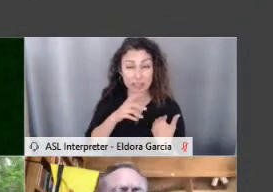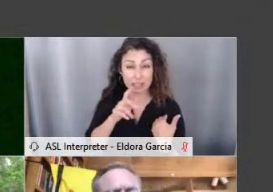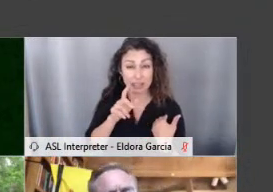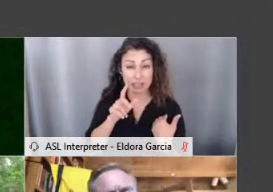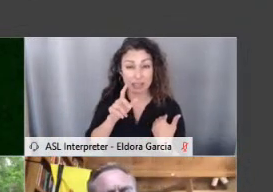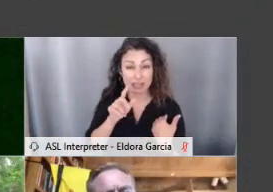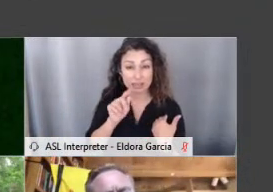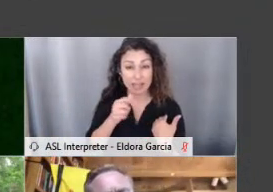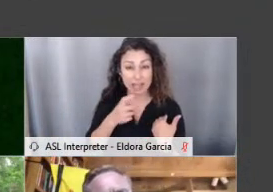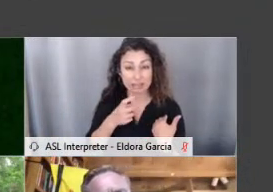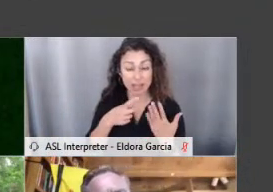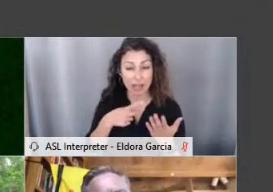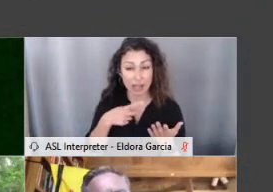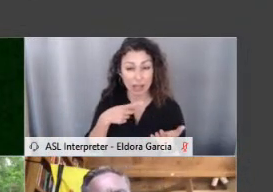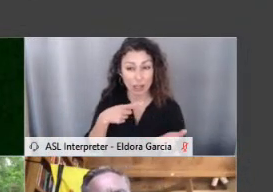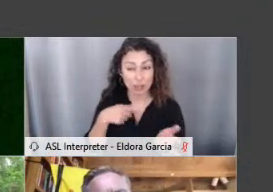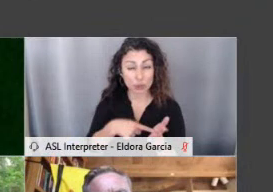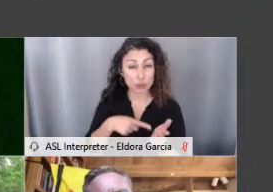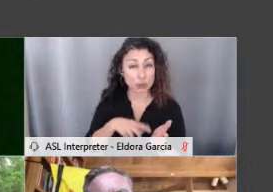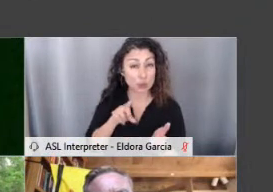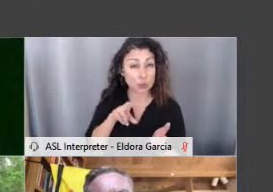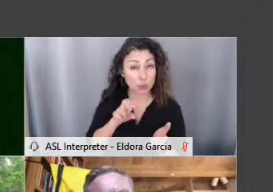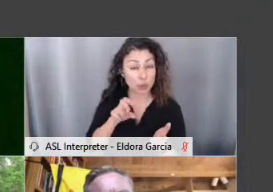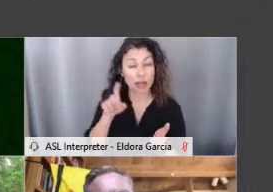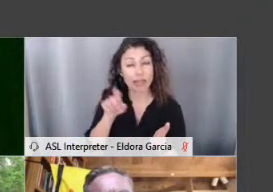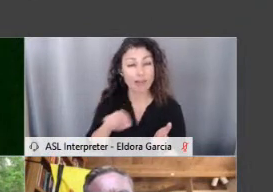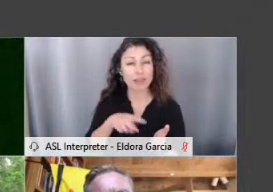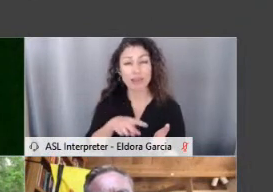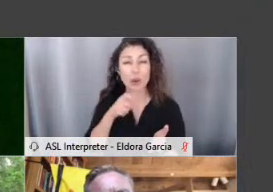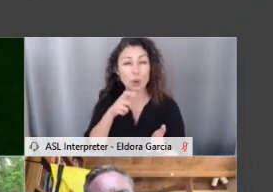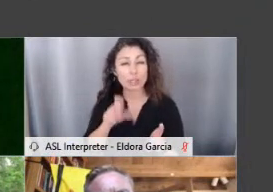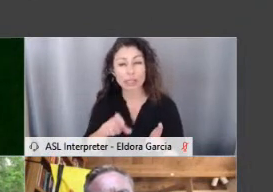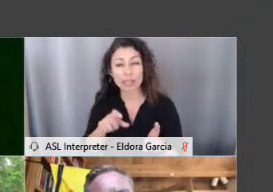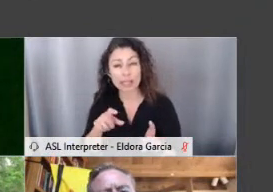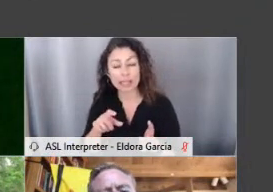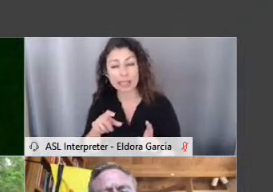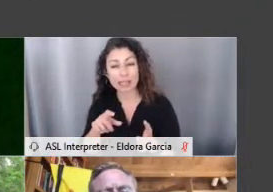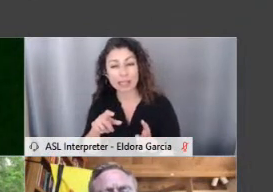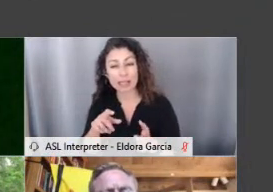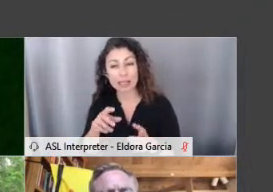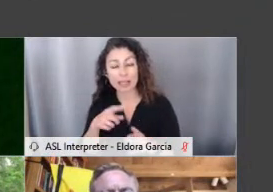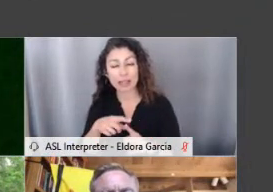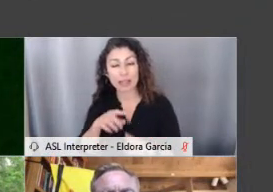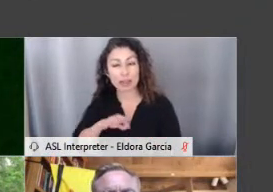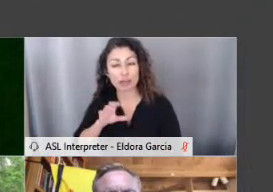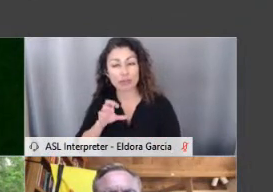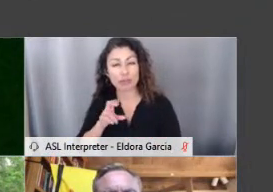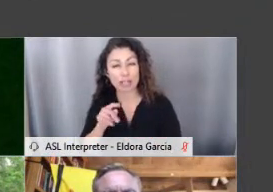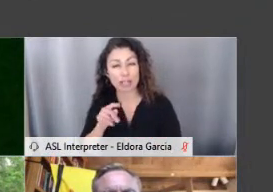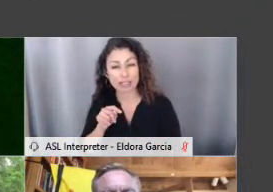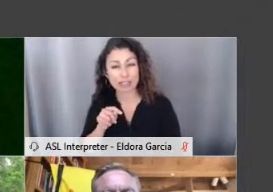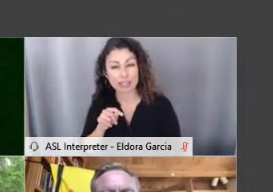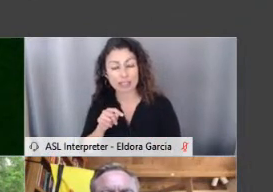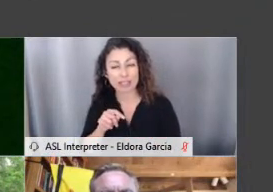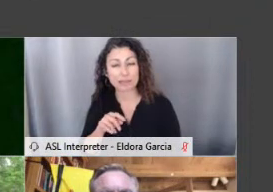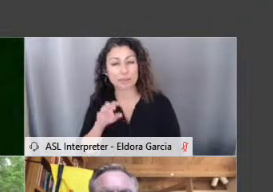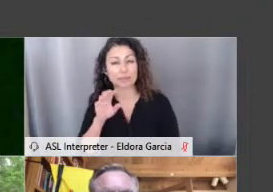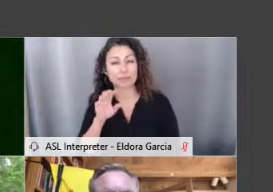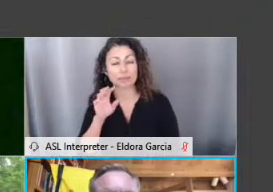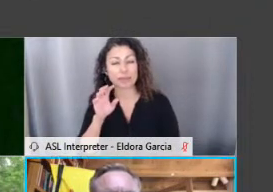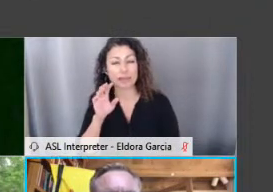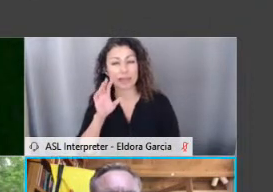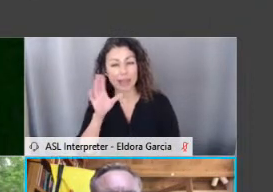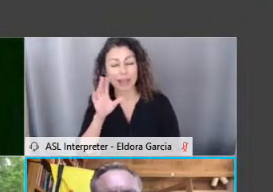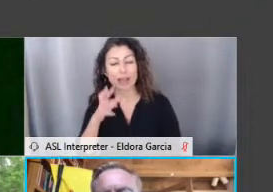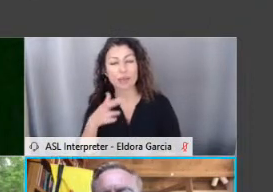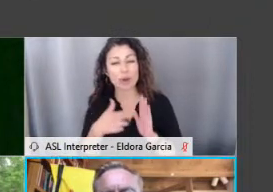taxes due, therefore they wouldn't need the credit. Mr. Chair, Mr. Chair,